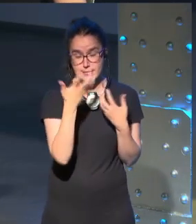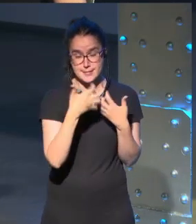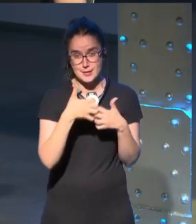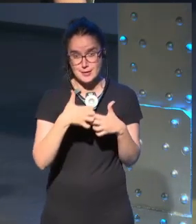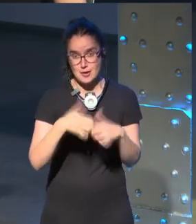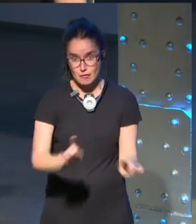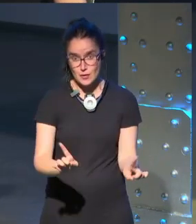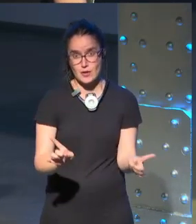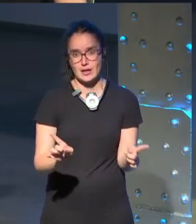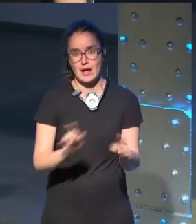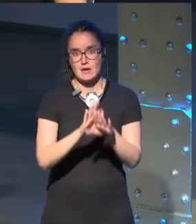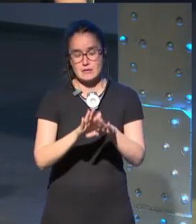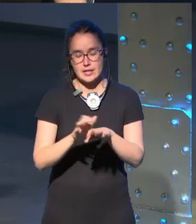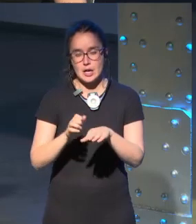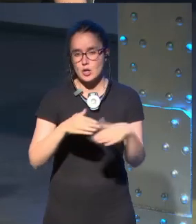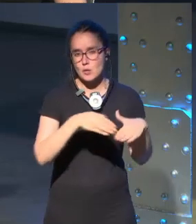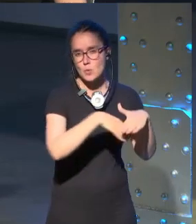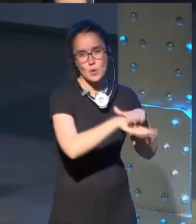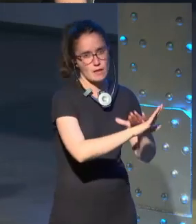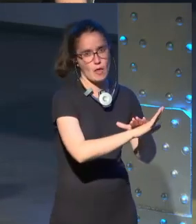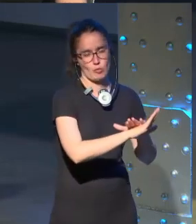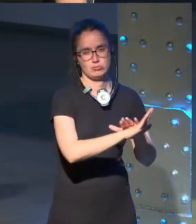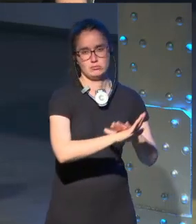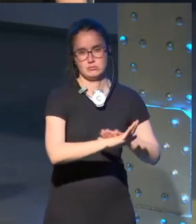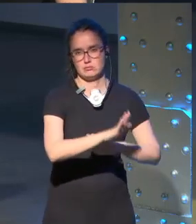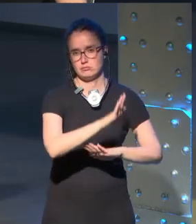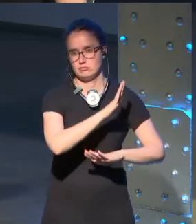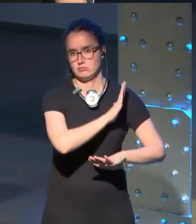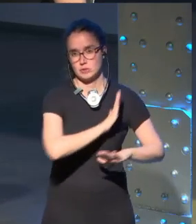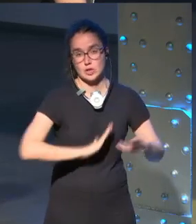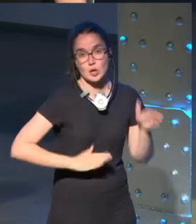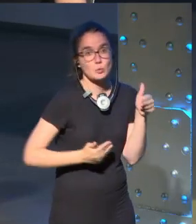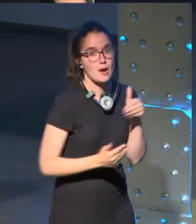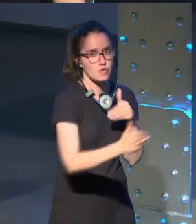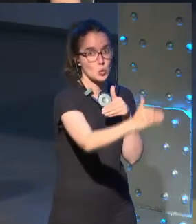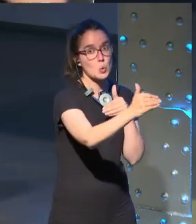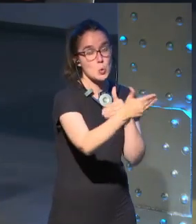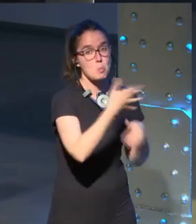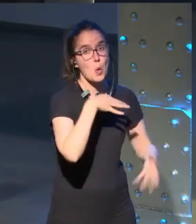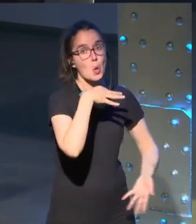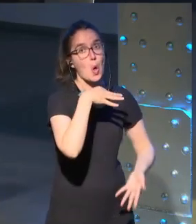another manila envelope for future reference. But